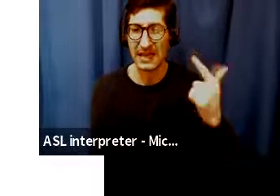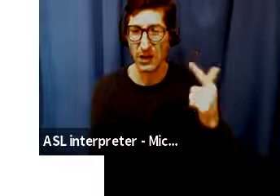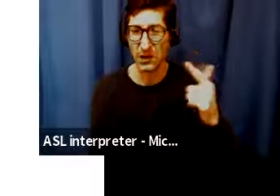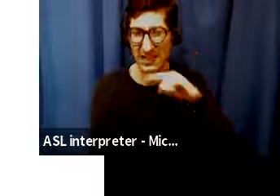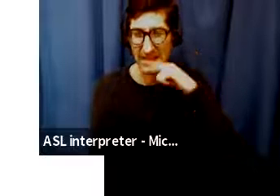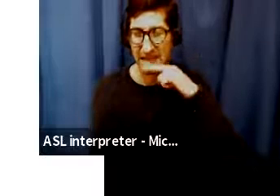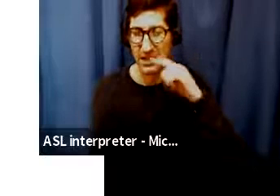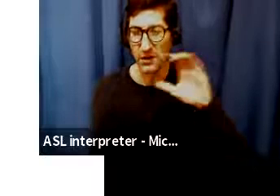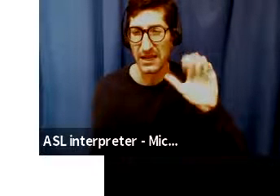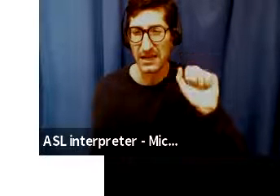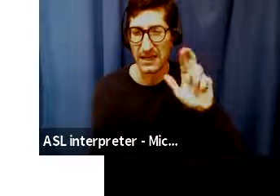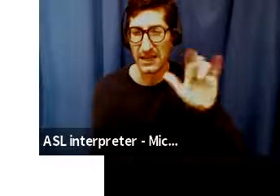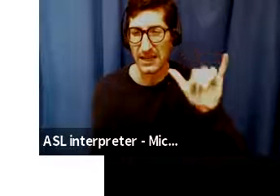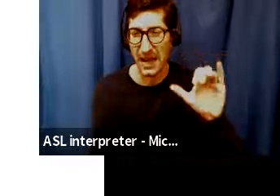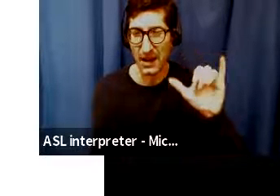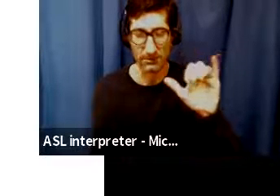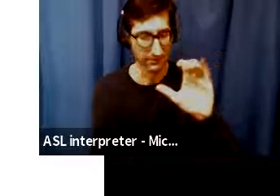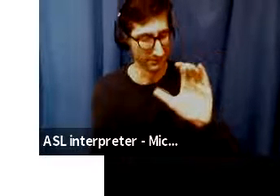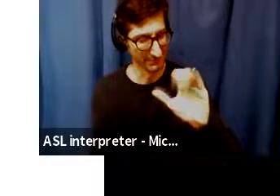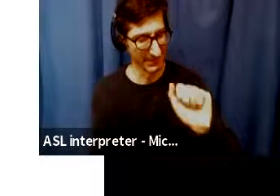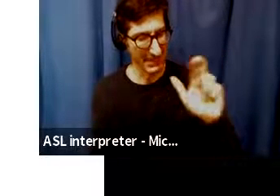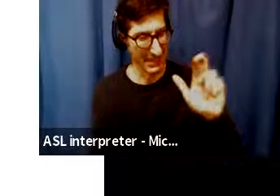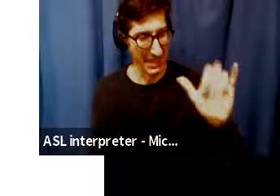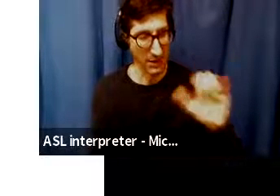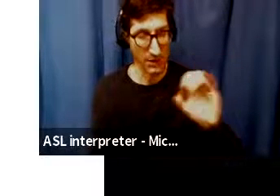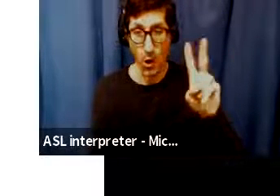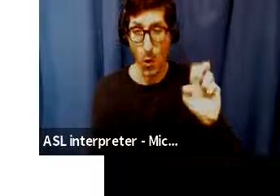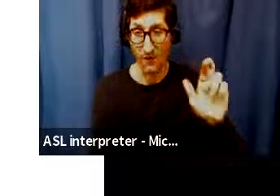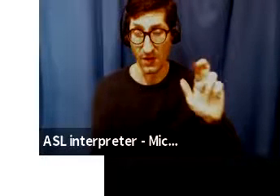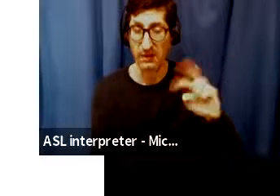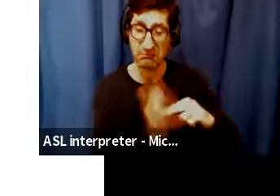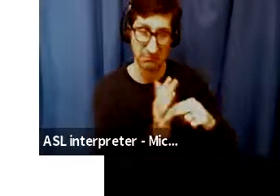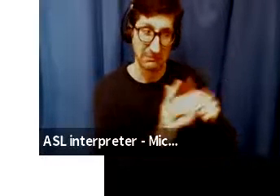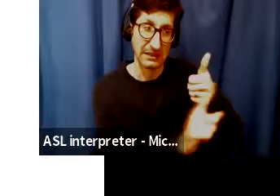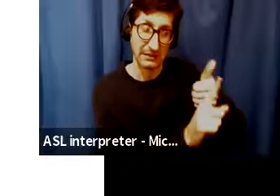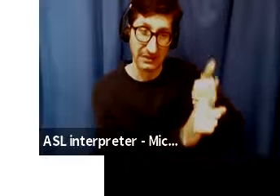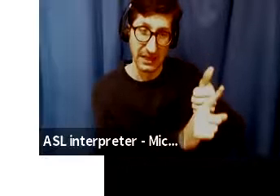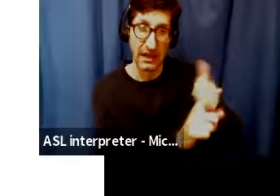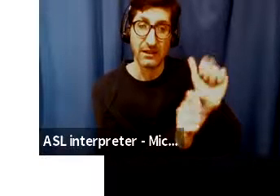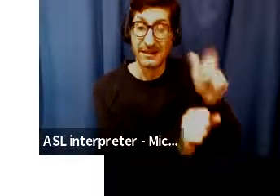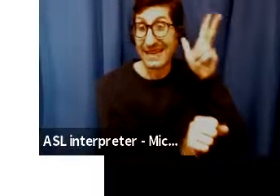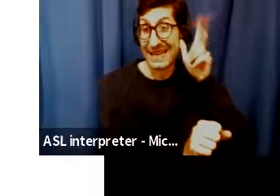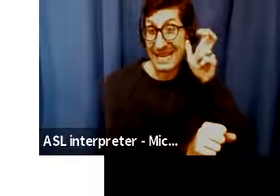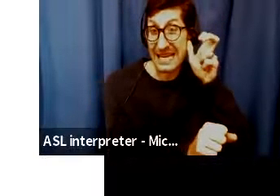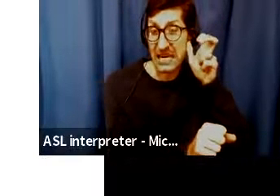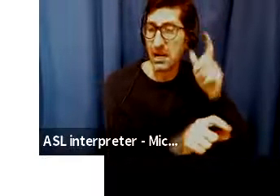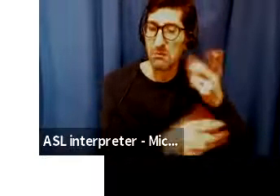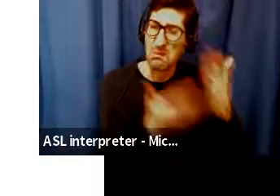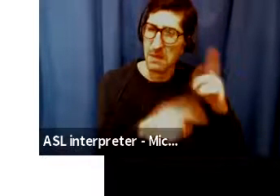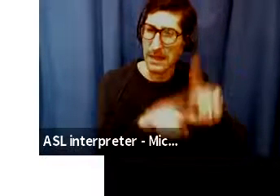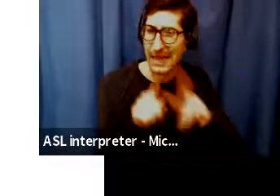necessarily speak or have a speech disability, so they can listen and then